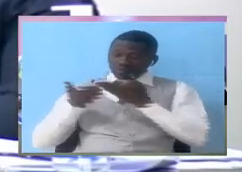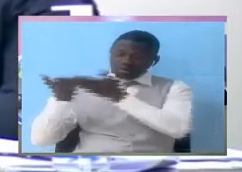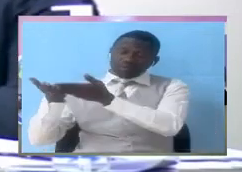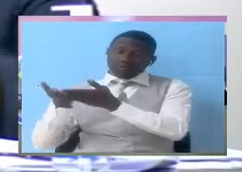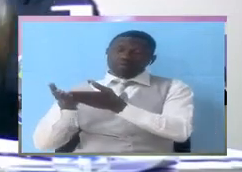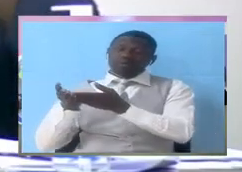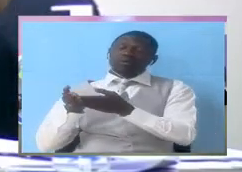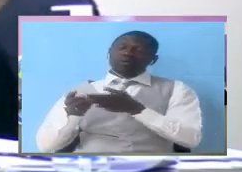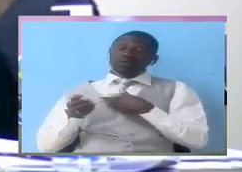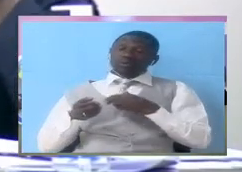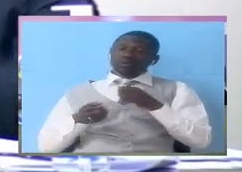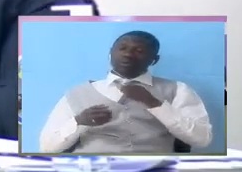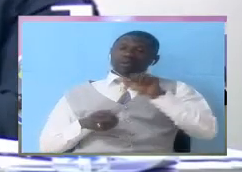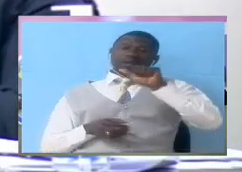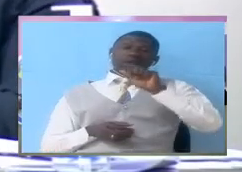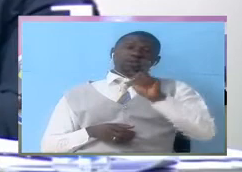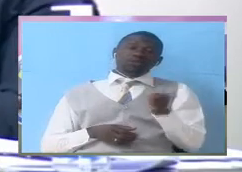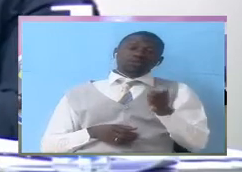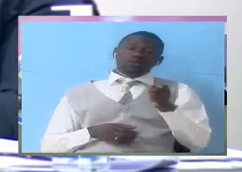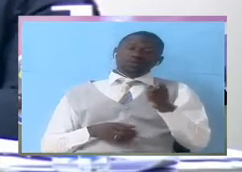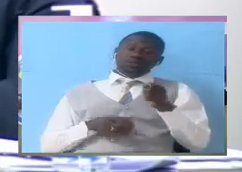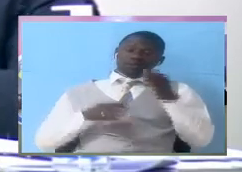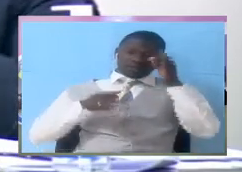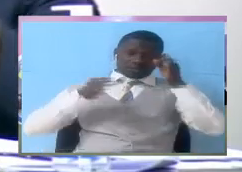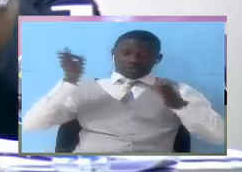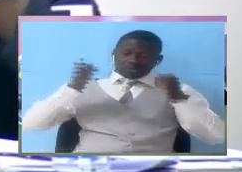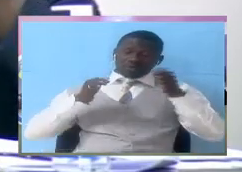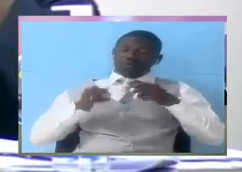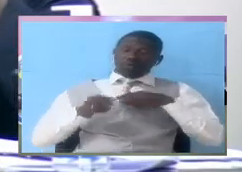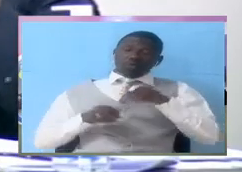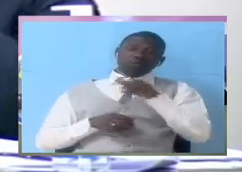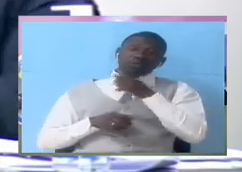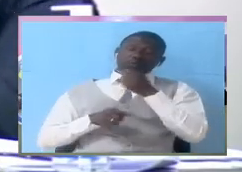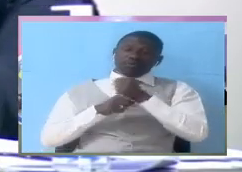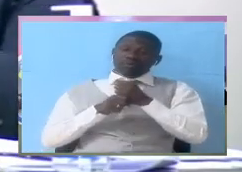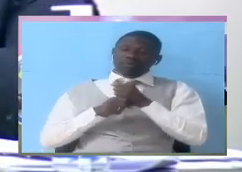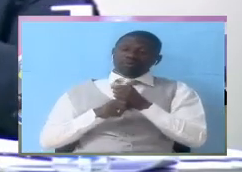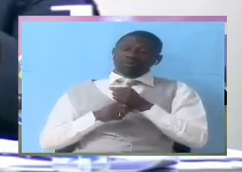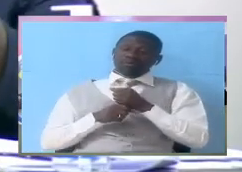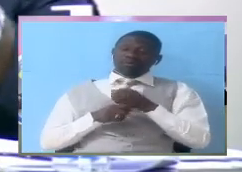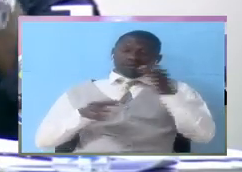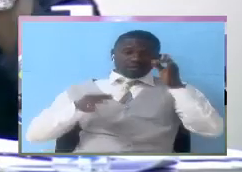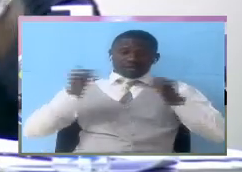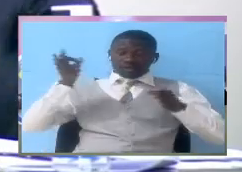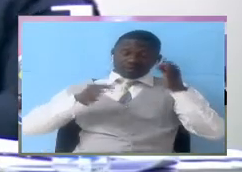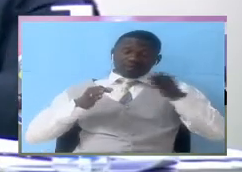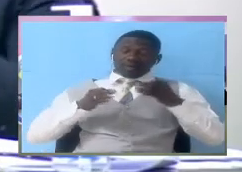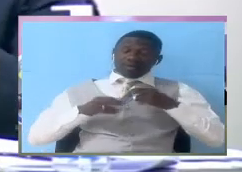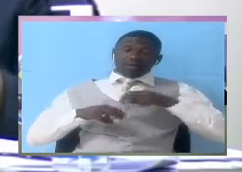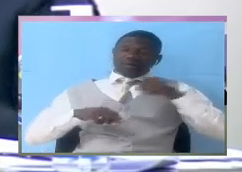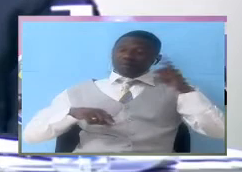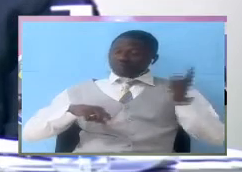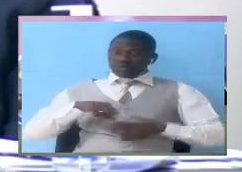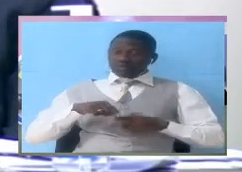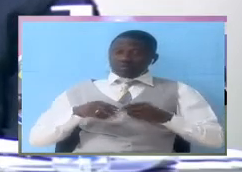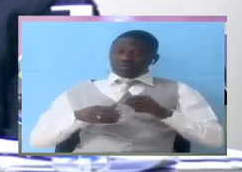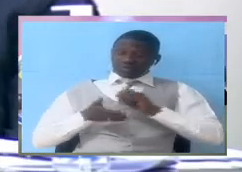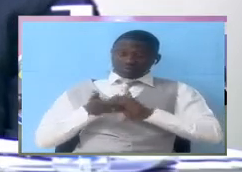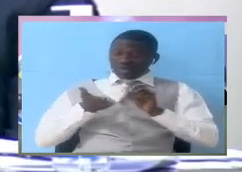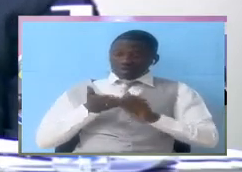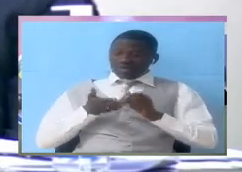General's chambers which would form the basis of a legal opinion and charges are drawn and the person